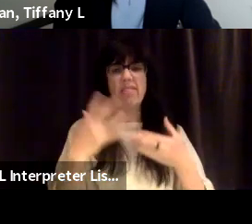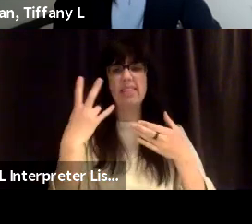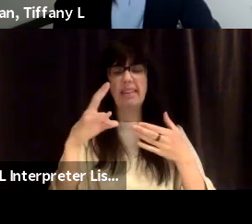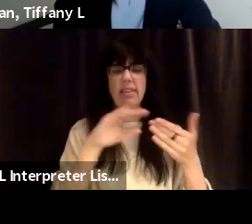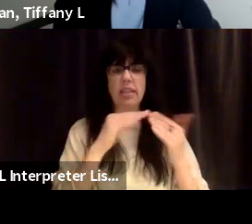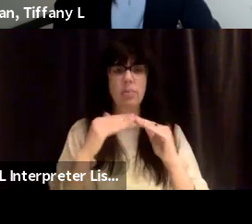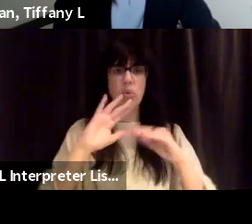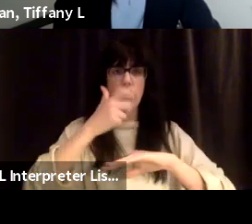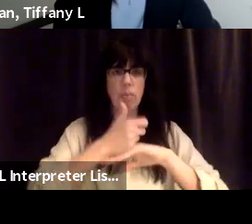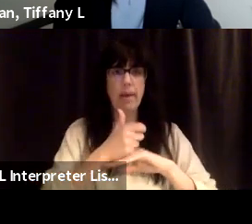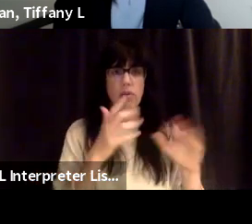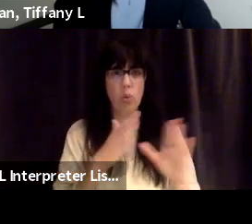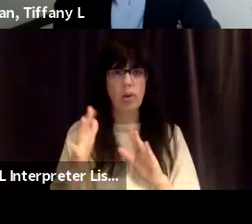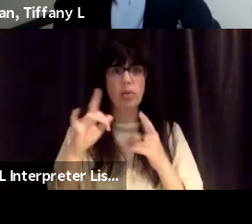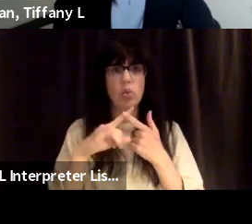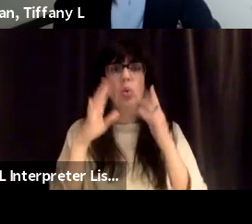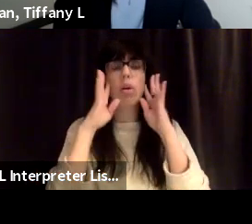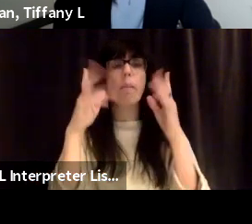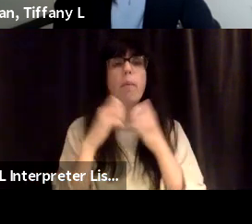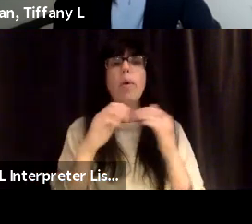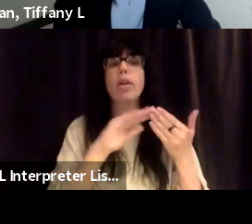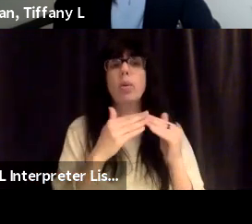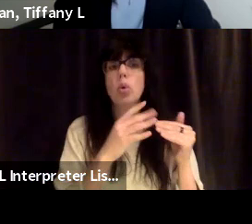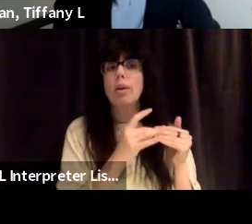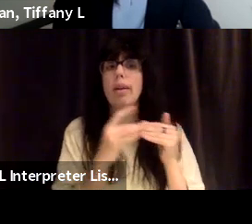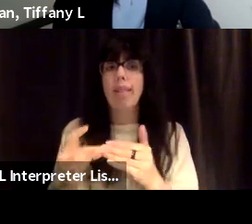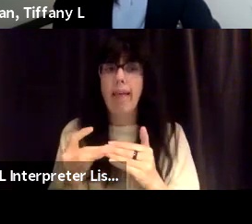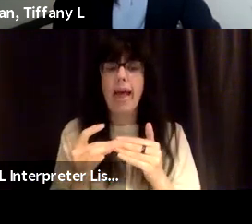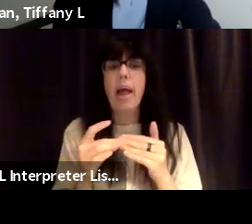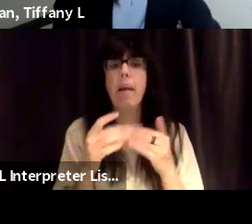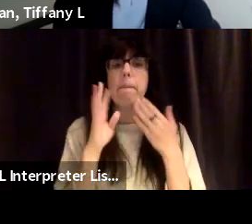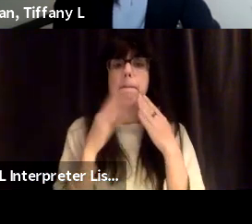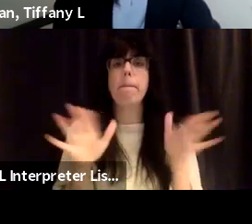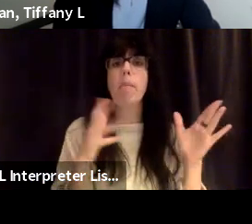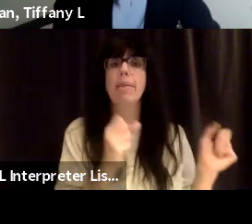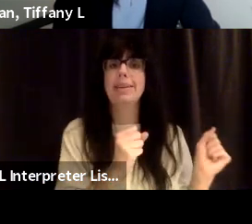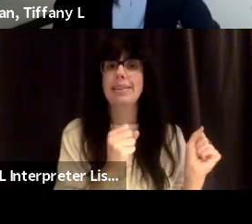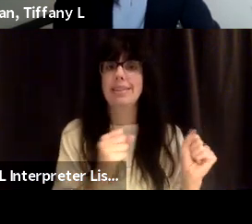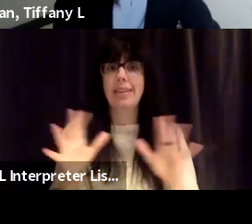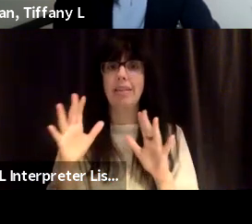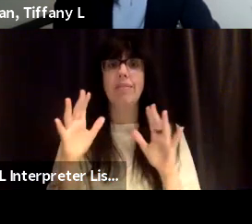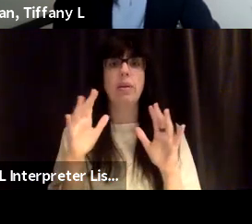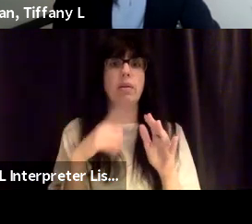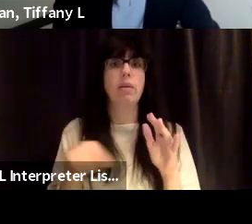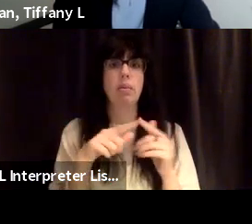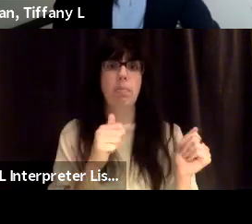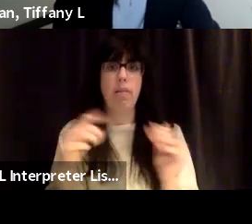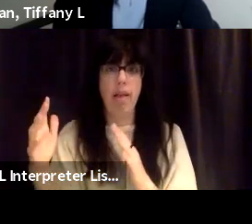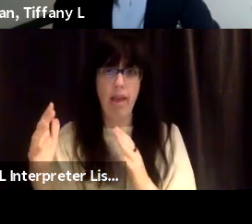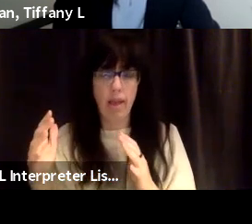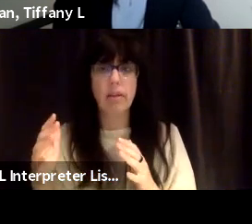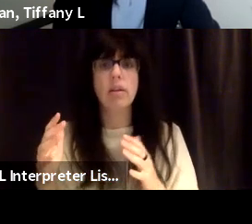came together to come up with a community-led public safety plan, which involved educating people about violence, figuring out how